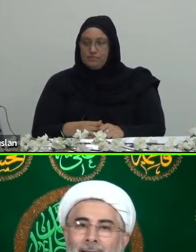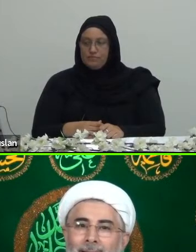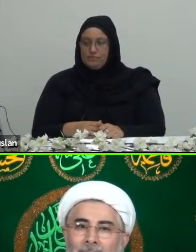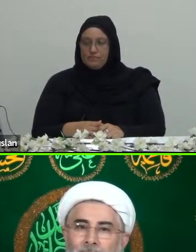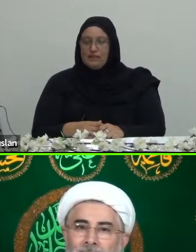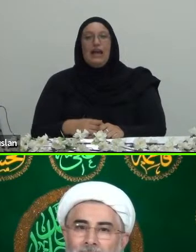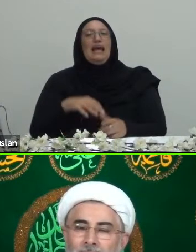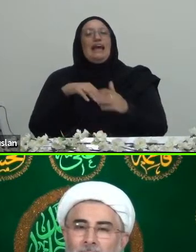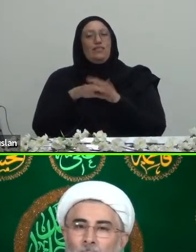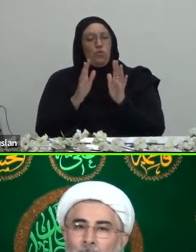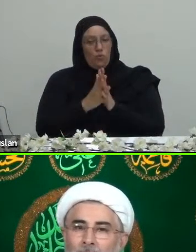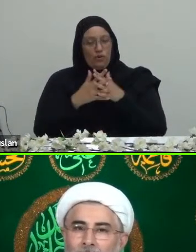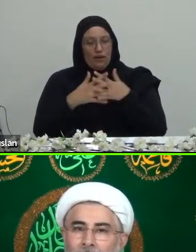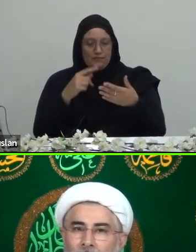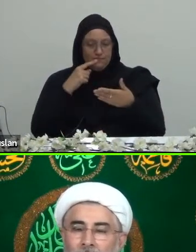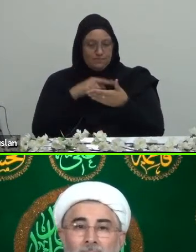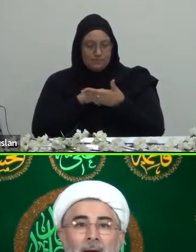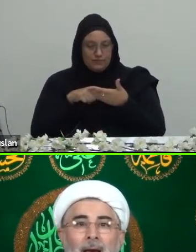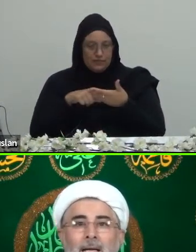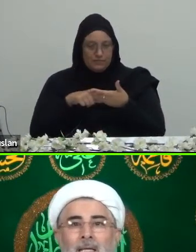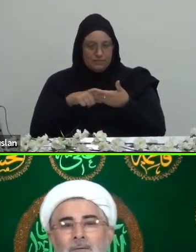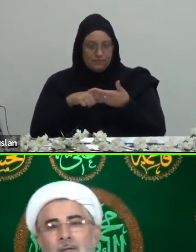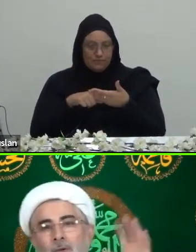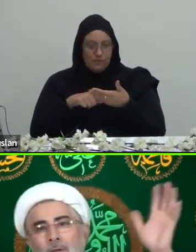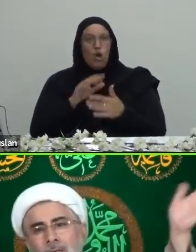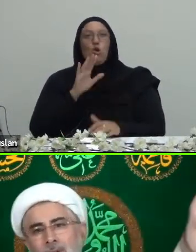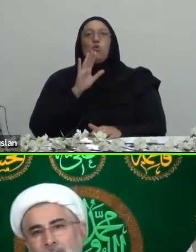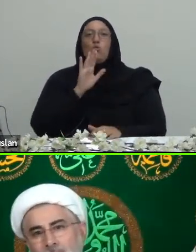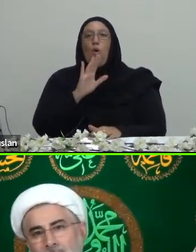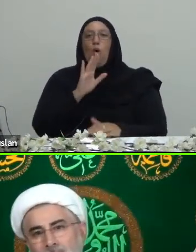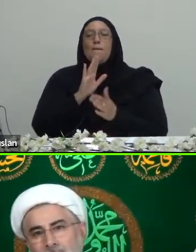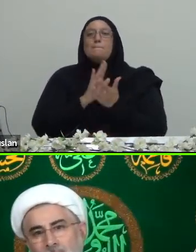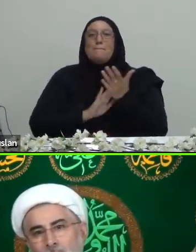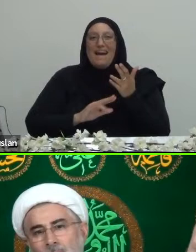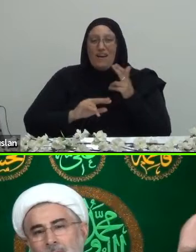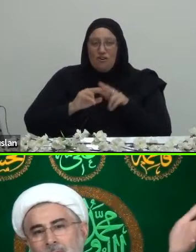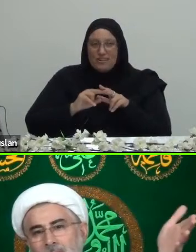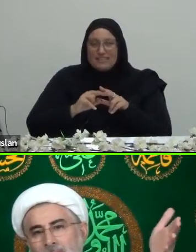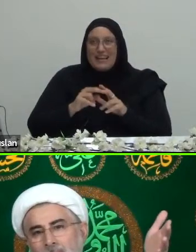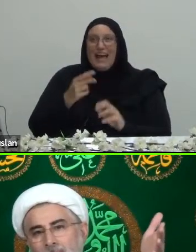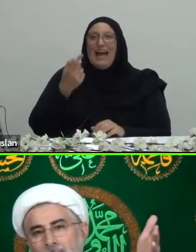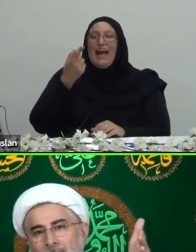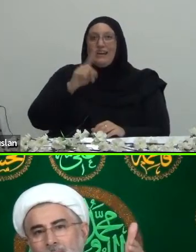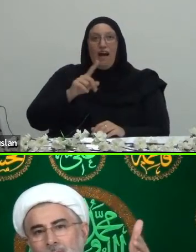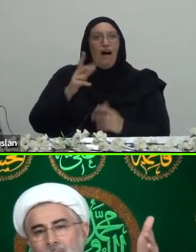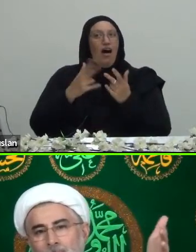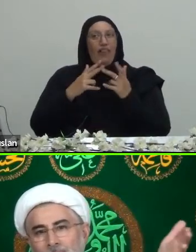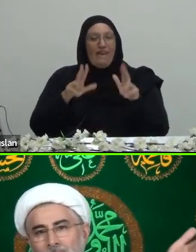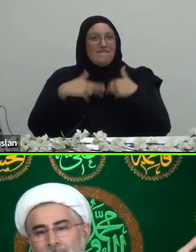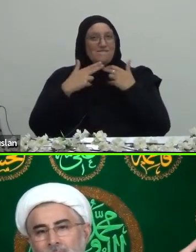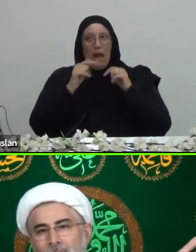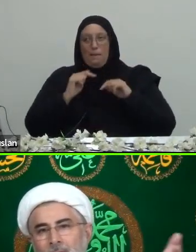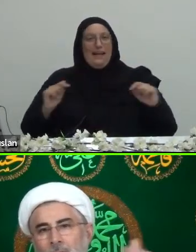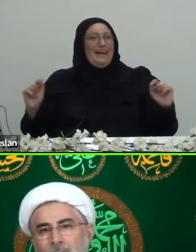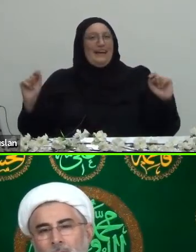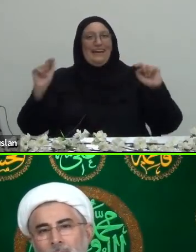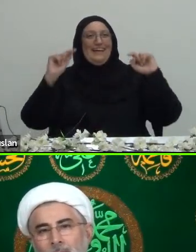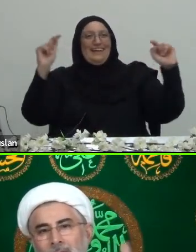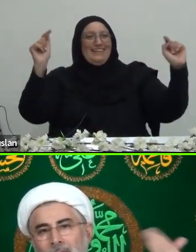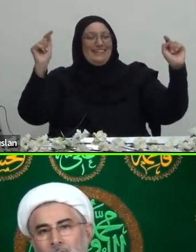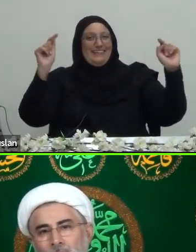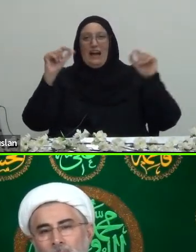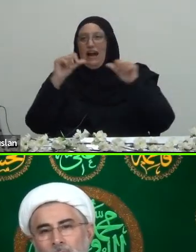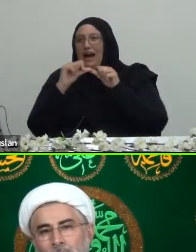al-walidain wal-aqrabin, your parents and even your relatives, whether maternal, paternal, whether